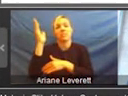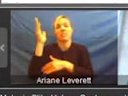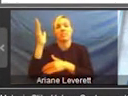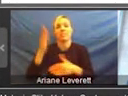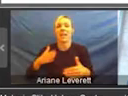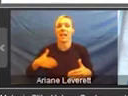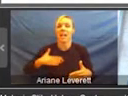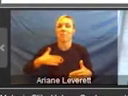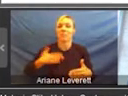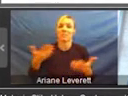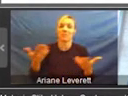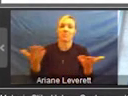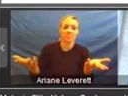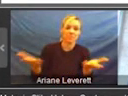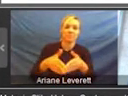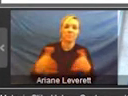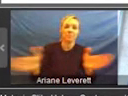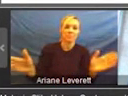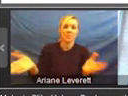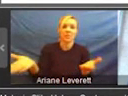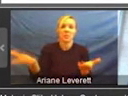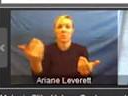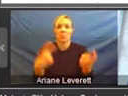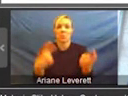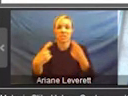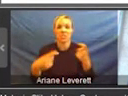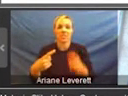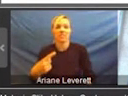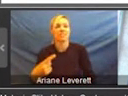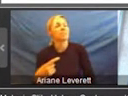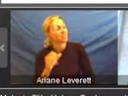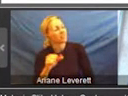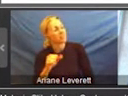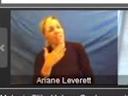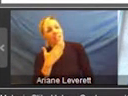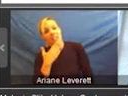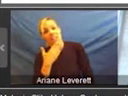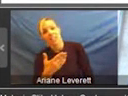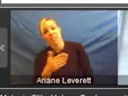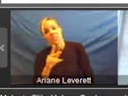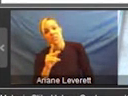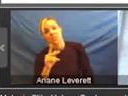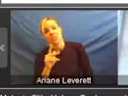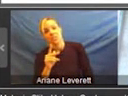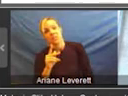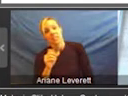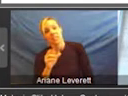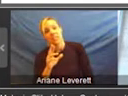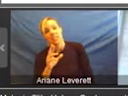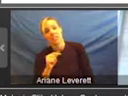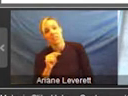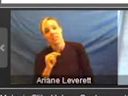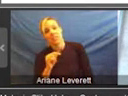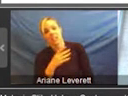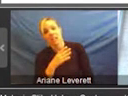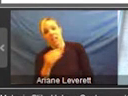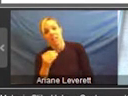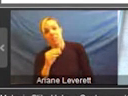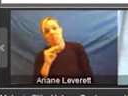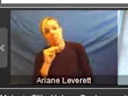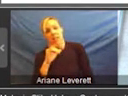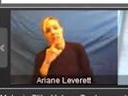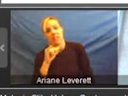receive questions. Yeah, thank you very much, Kersti and Melanie. It was very interesting, and I'm sure there are a lot of